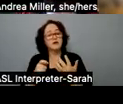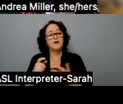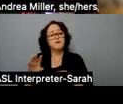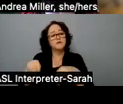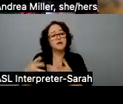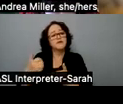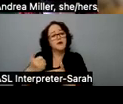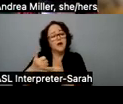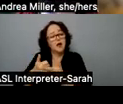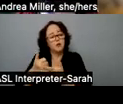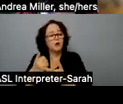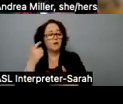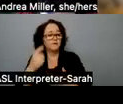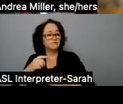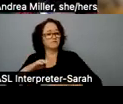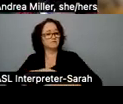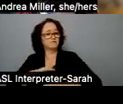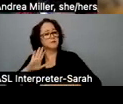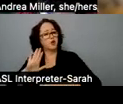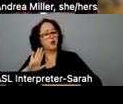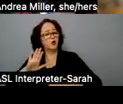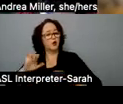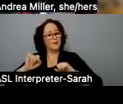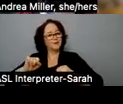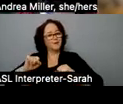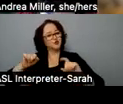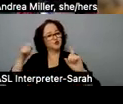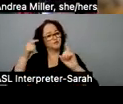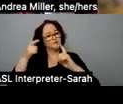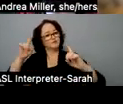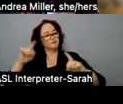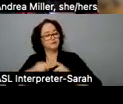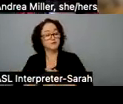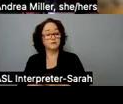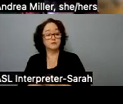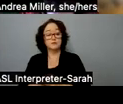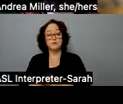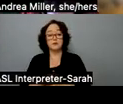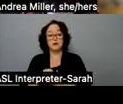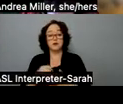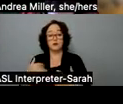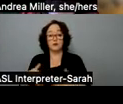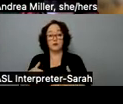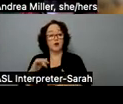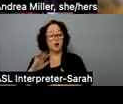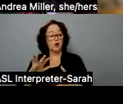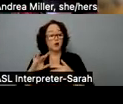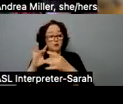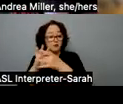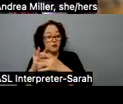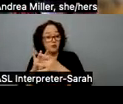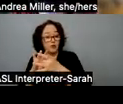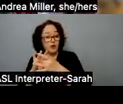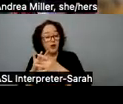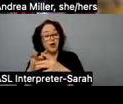move out the units. And again, we cannot compare her story of moving out of the units to someone else who may